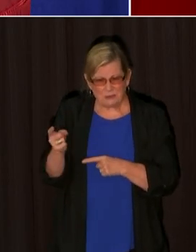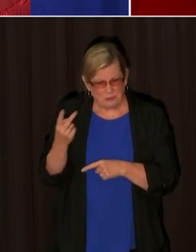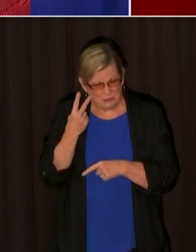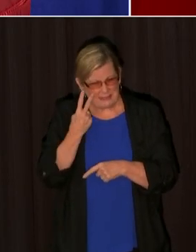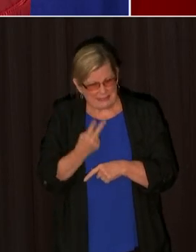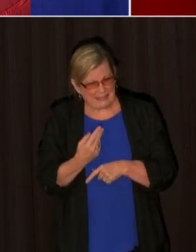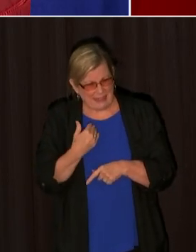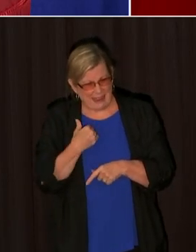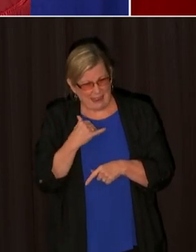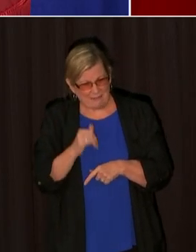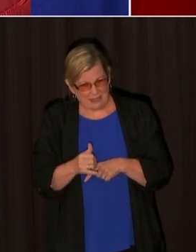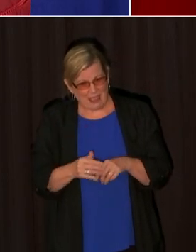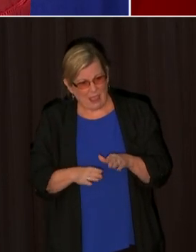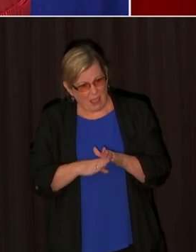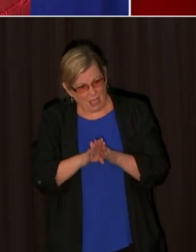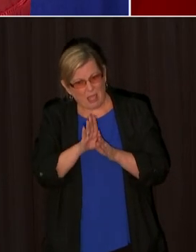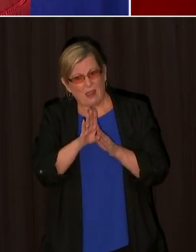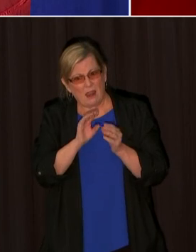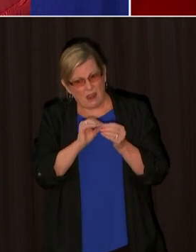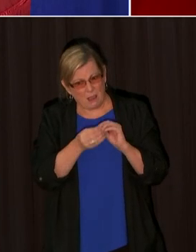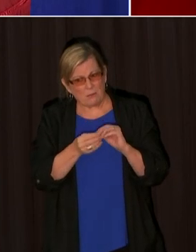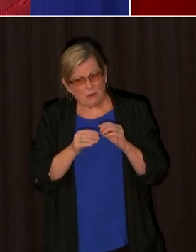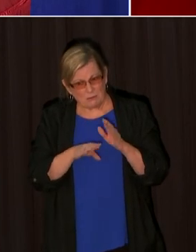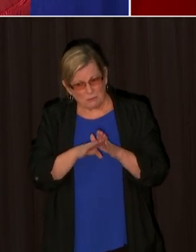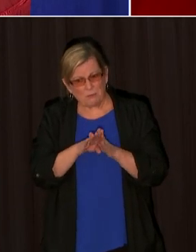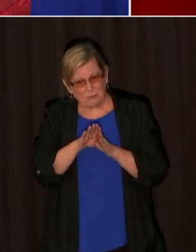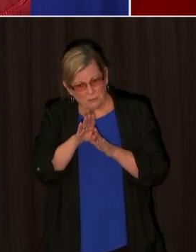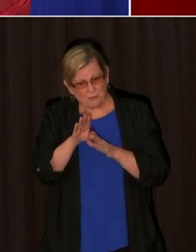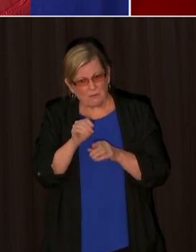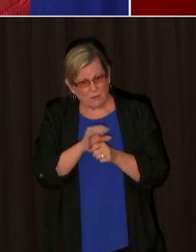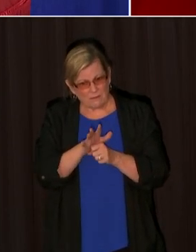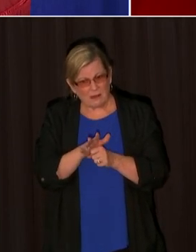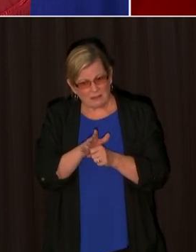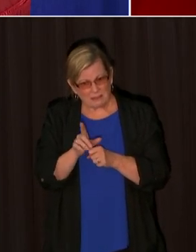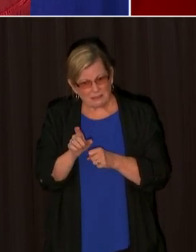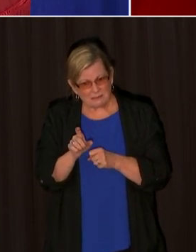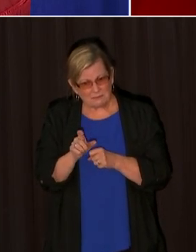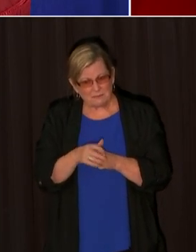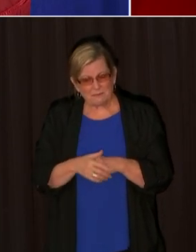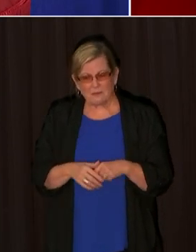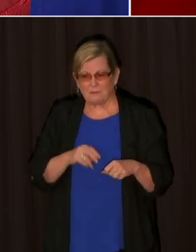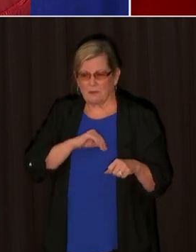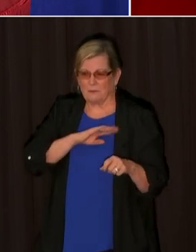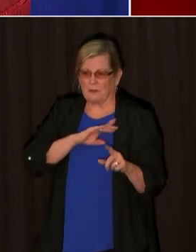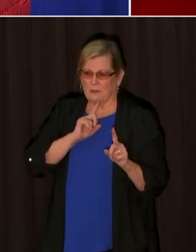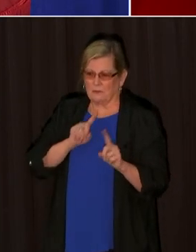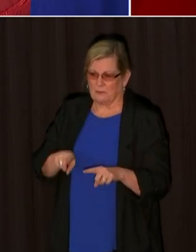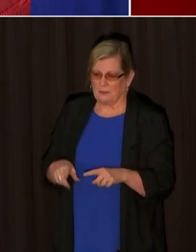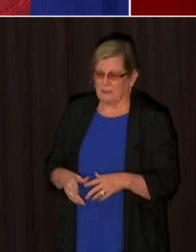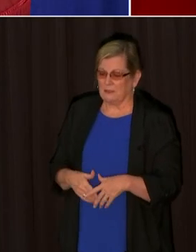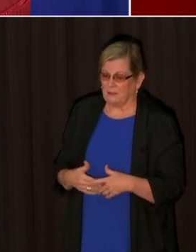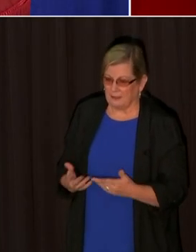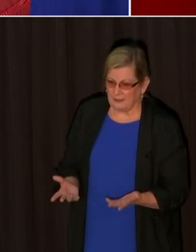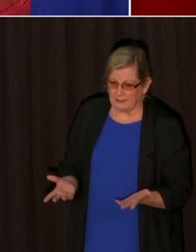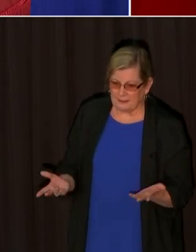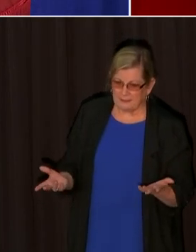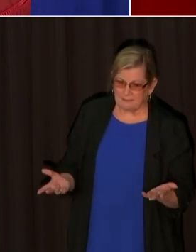much higher cases and the curve seems to be going up? Well, Sam,